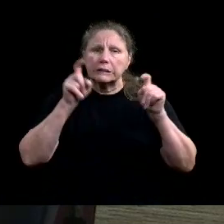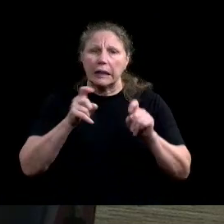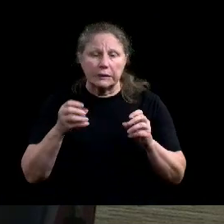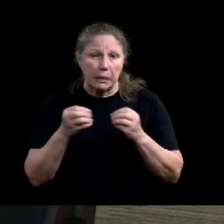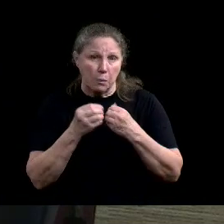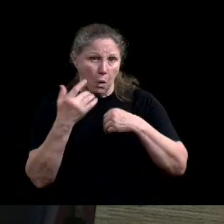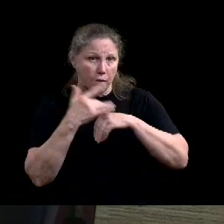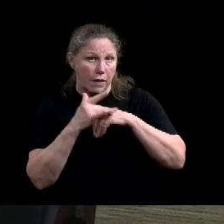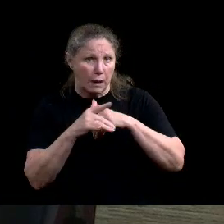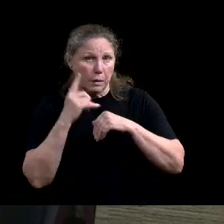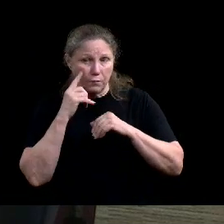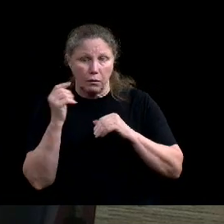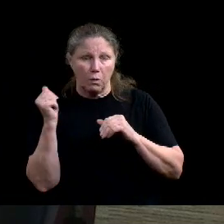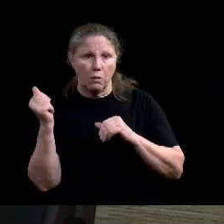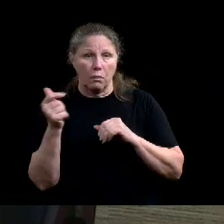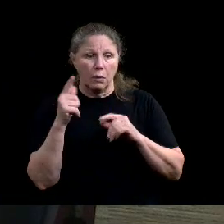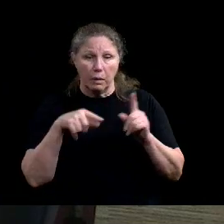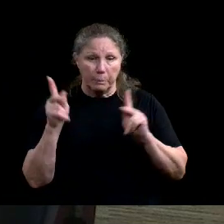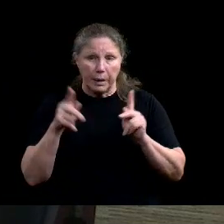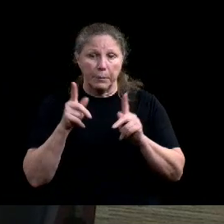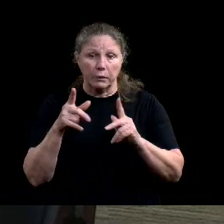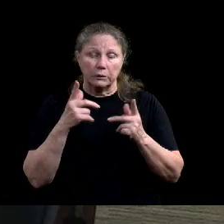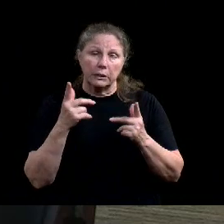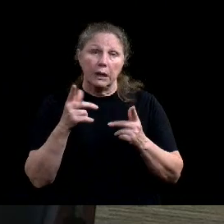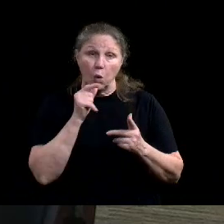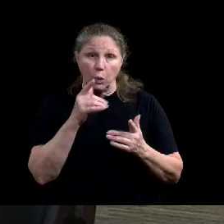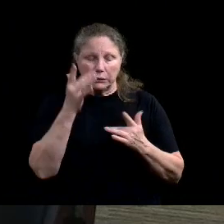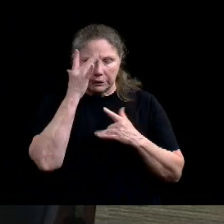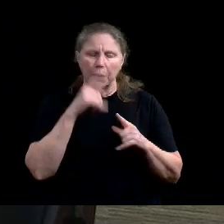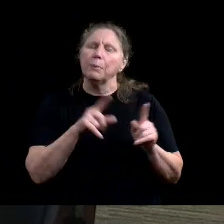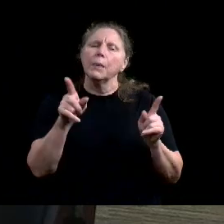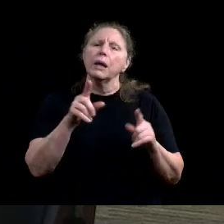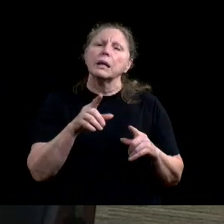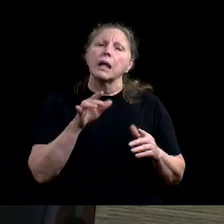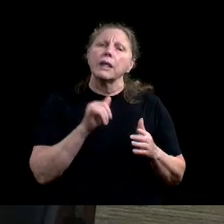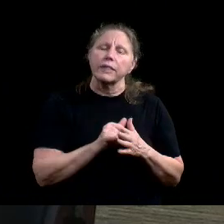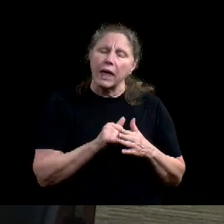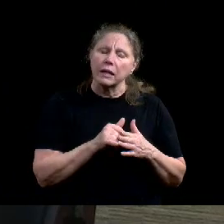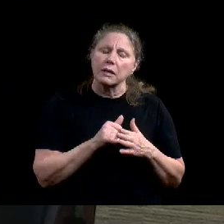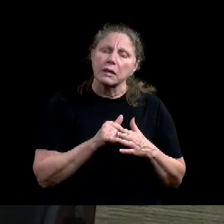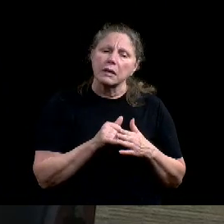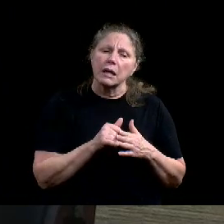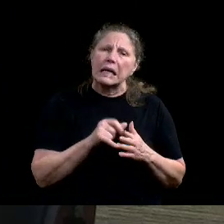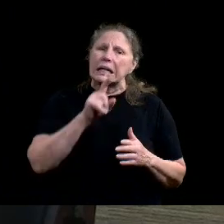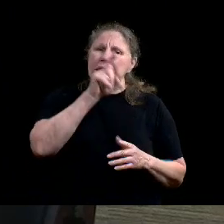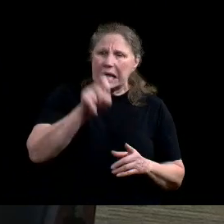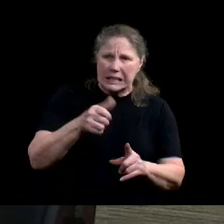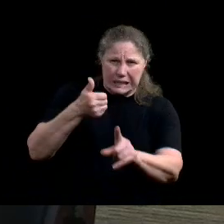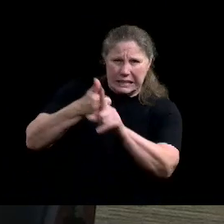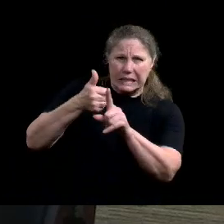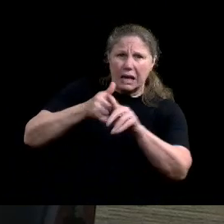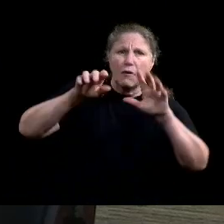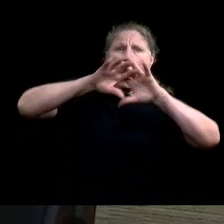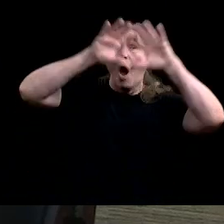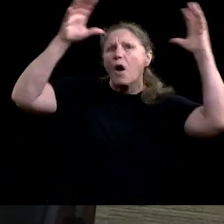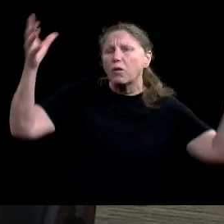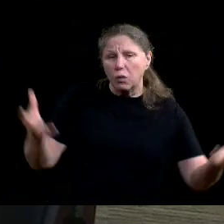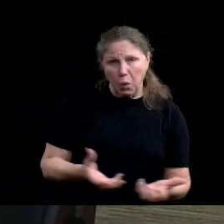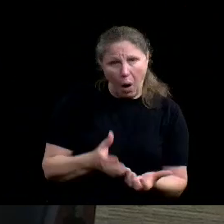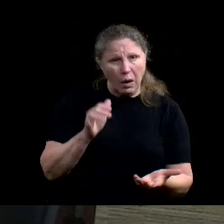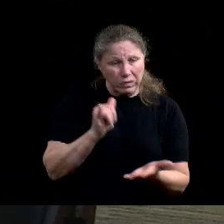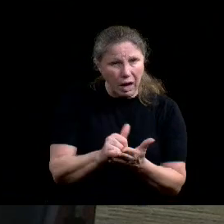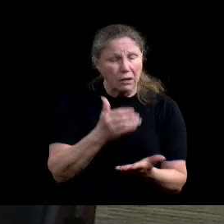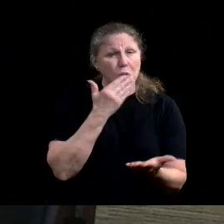But how complete of a picture do you think Texas has as a whole, as far as like the accuracy of those testing